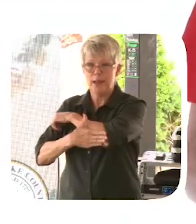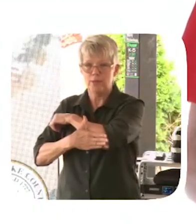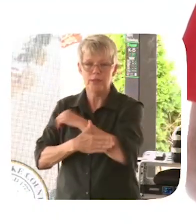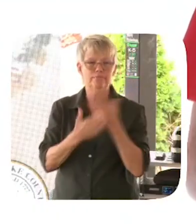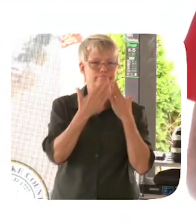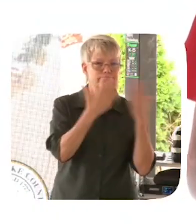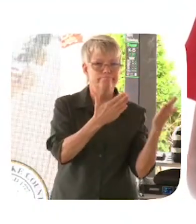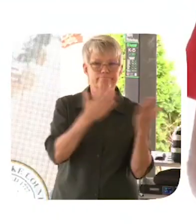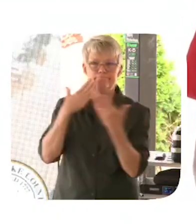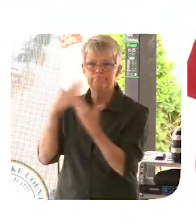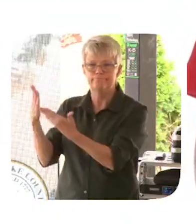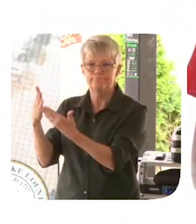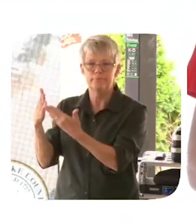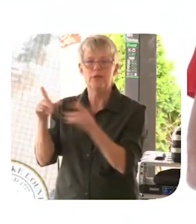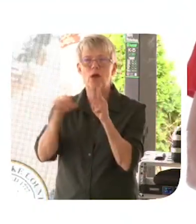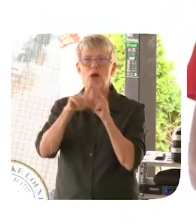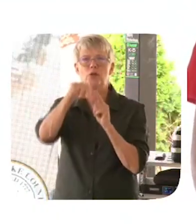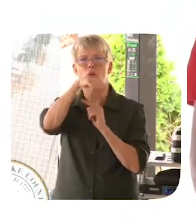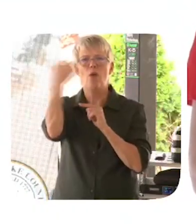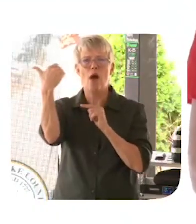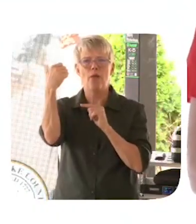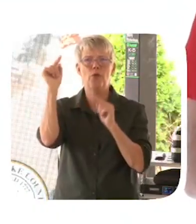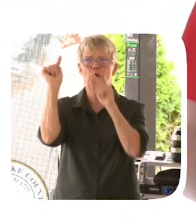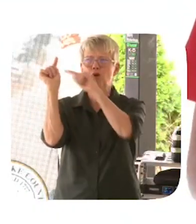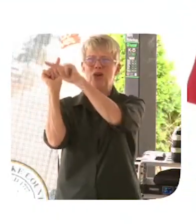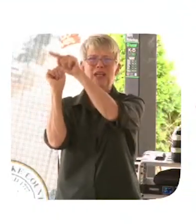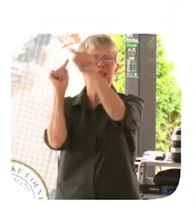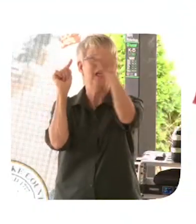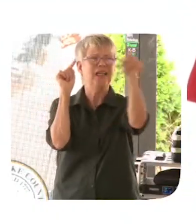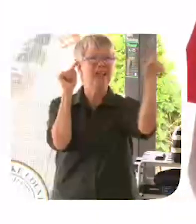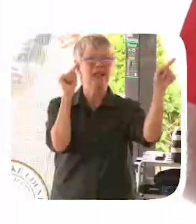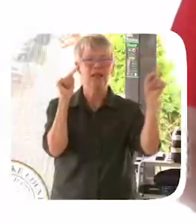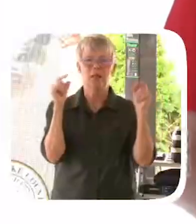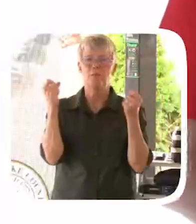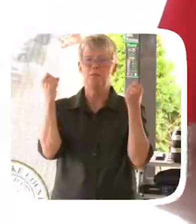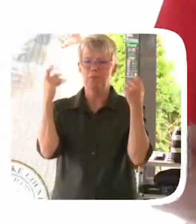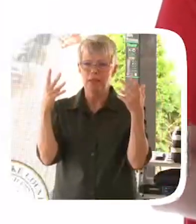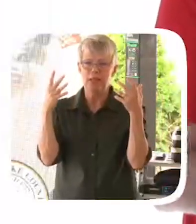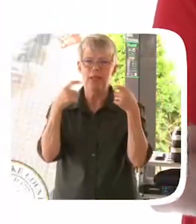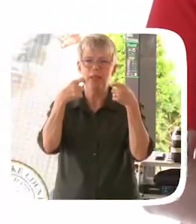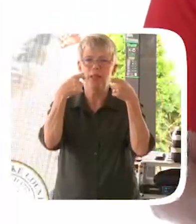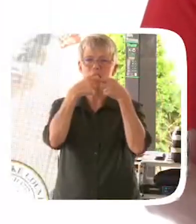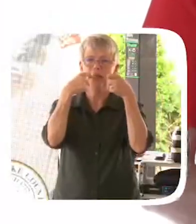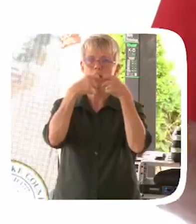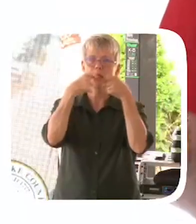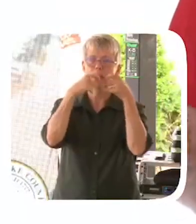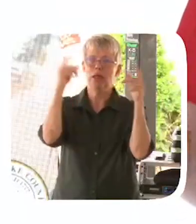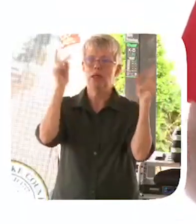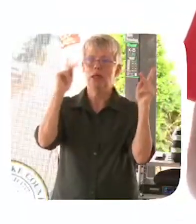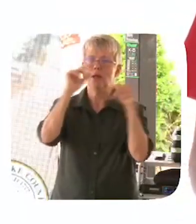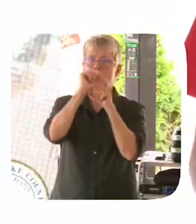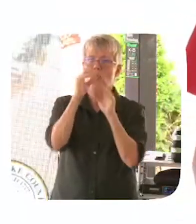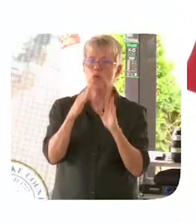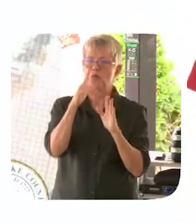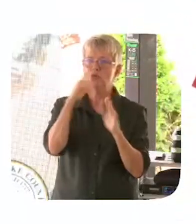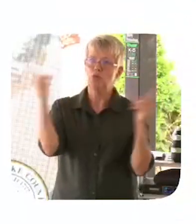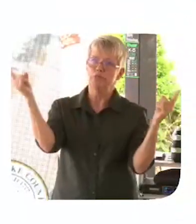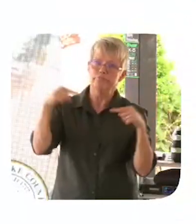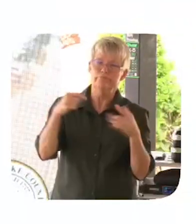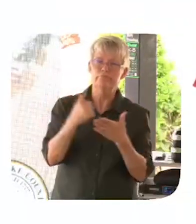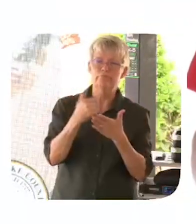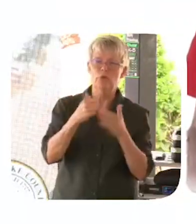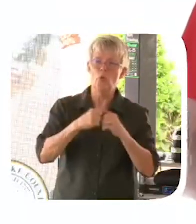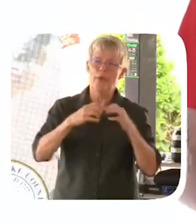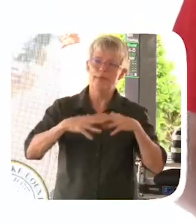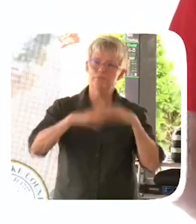had assistance from outside Burke County and from across the state. I think of the many linemen who came from other towns to help restore power. I